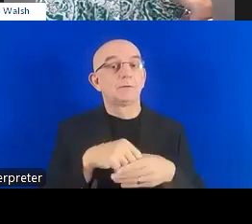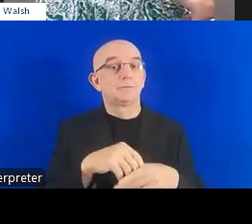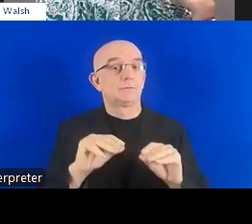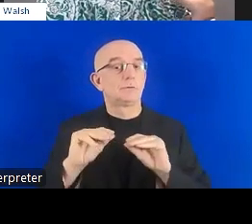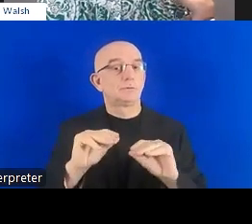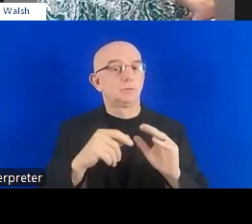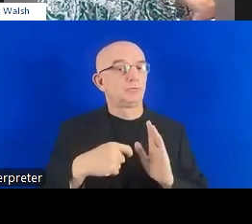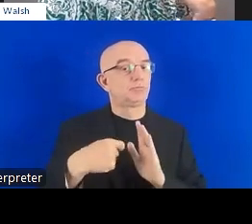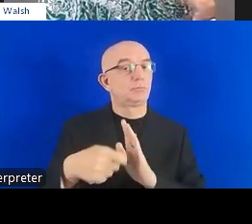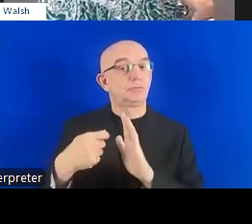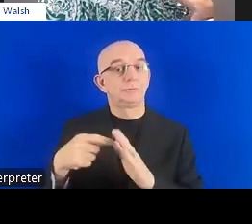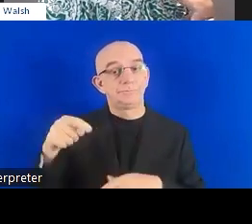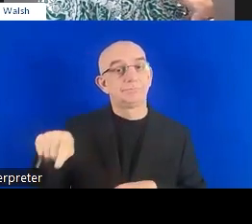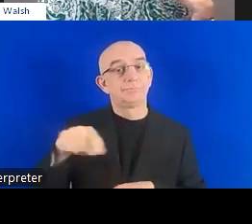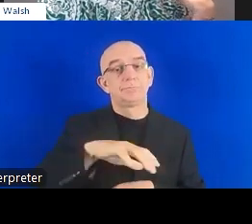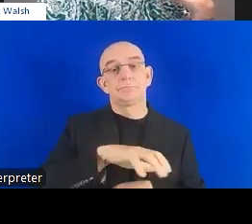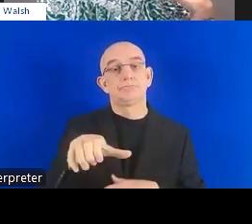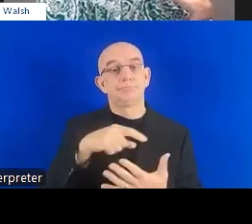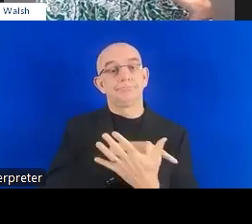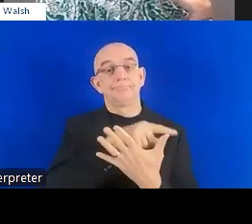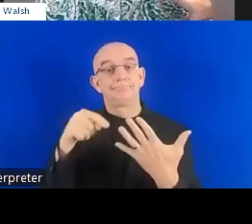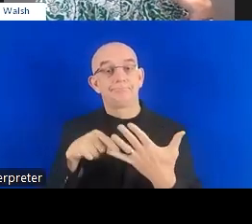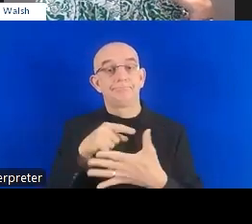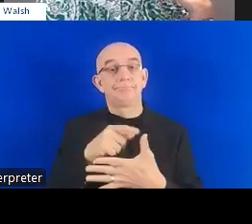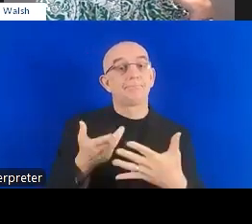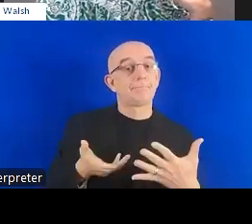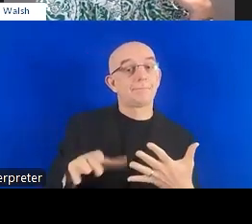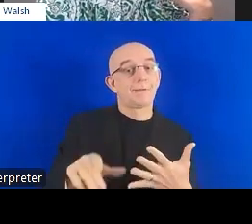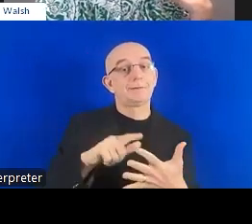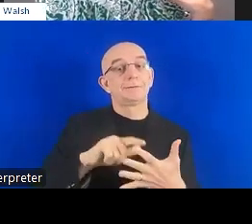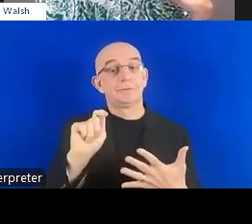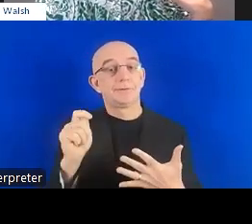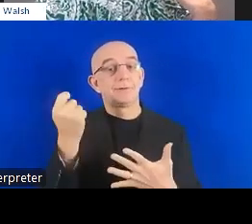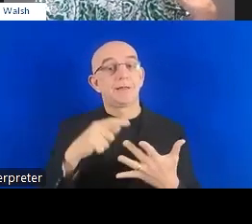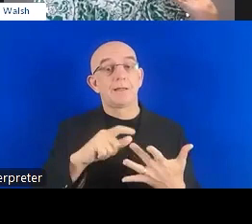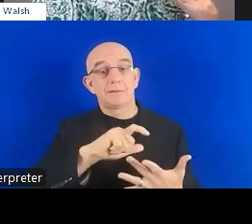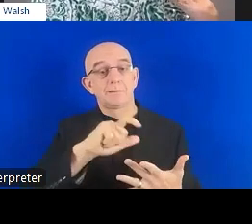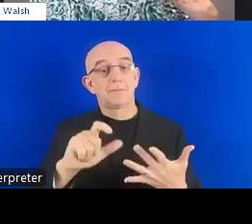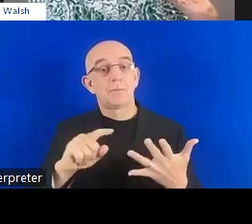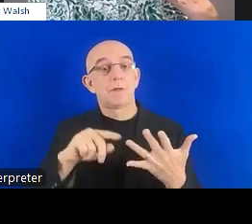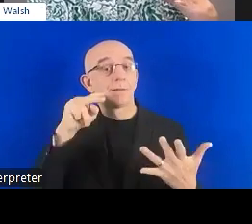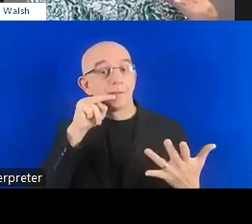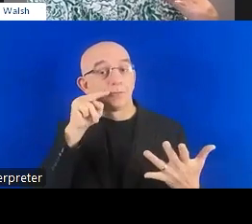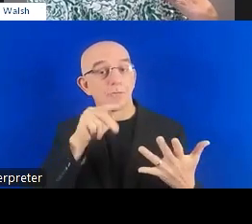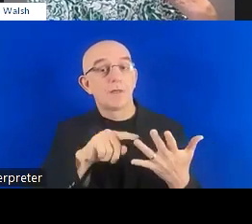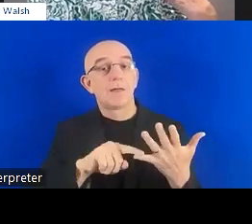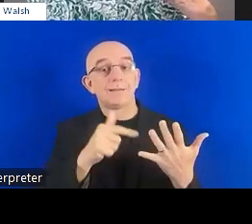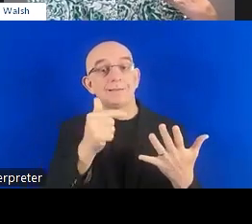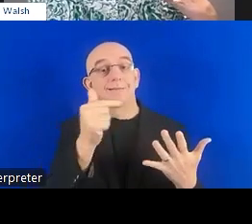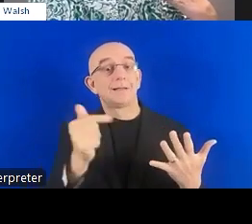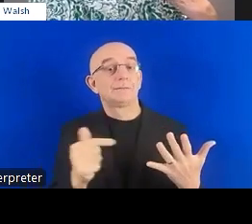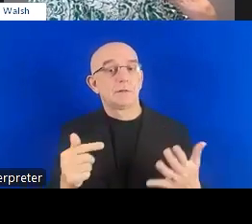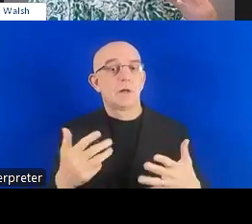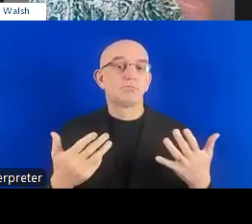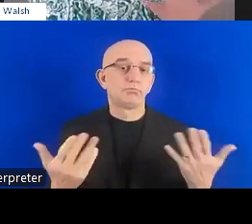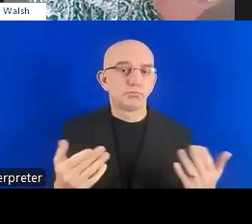also work in health, livelihoods, and negative stereotyping and discrimination, but inclusive education has been a big focus of